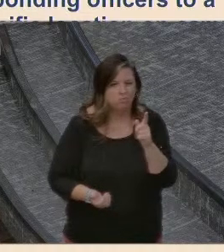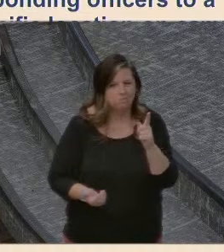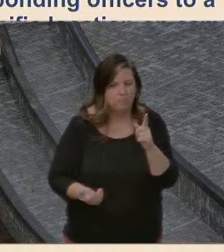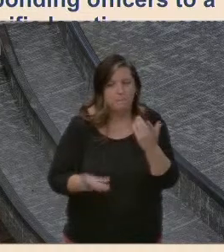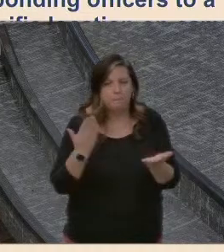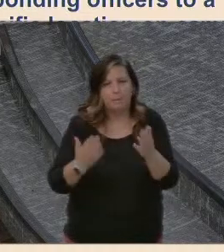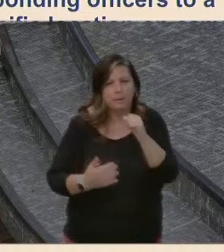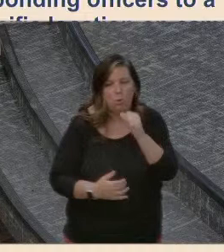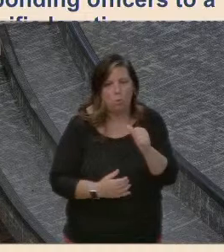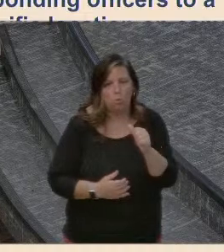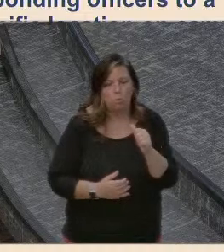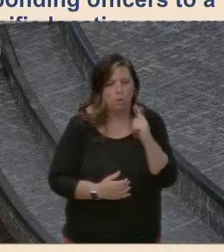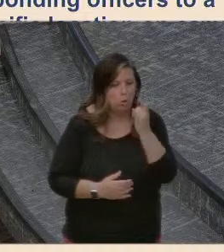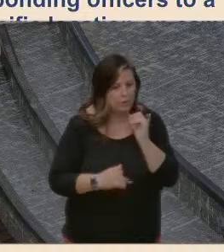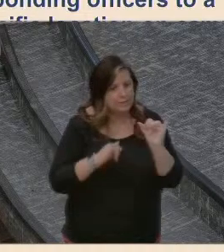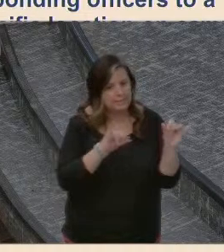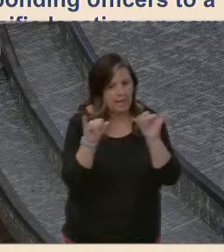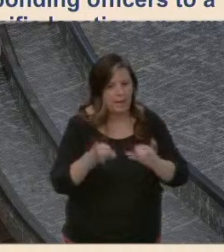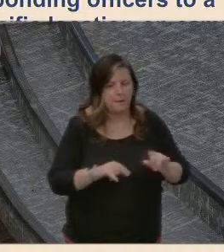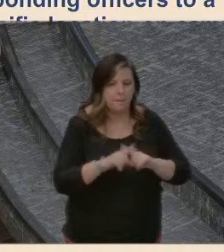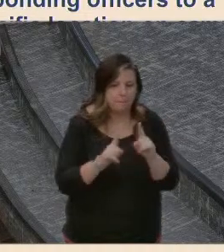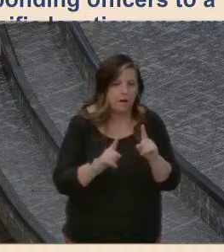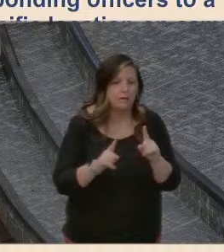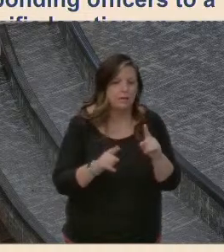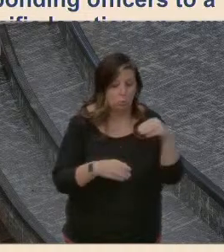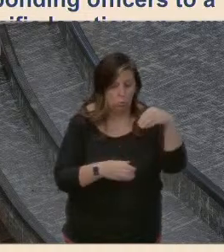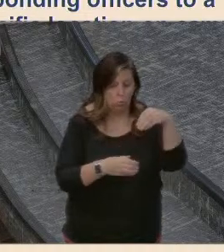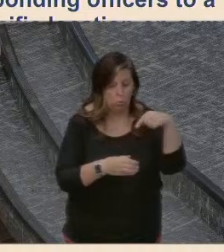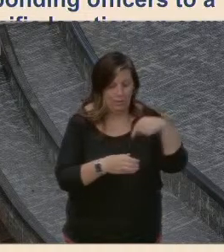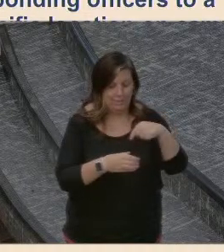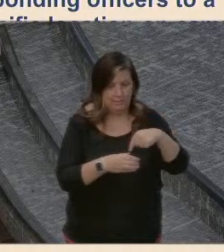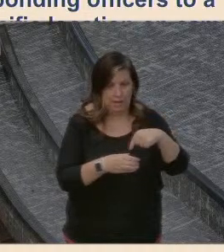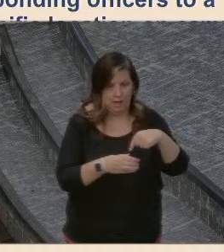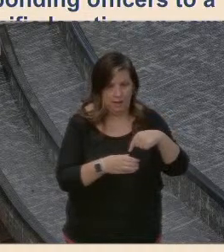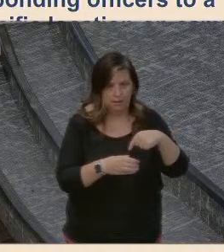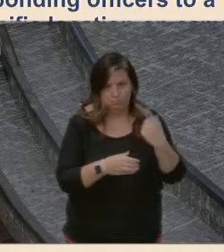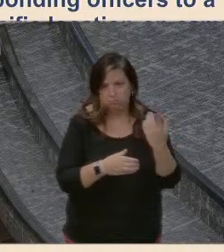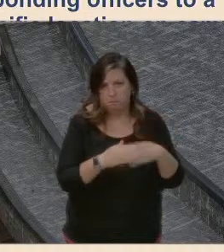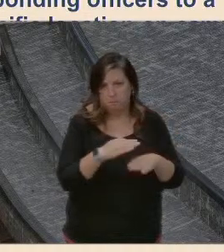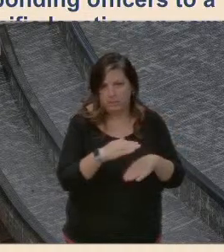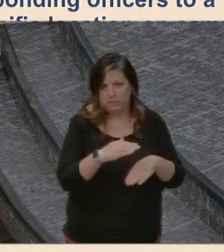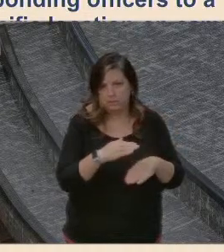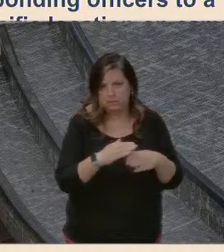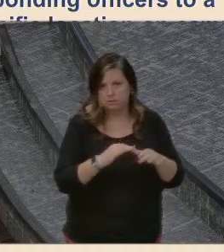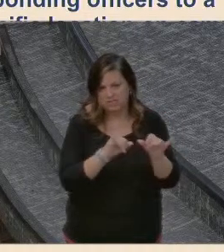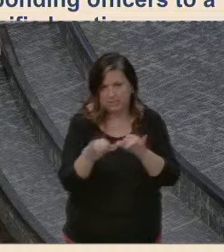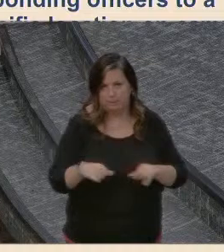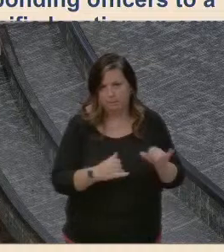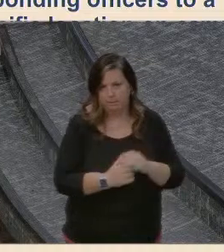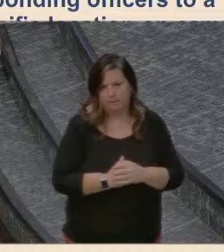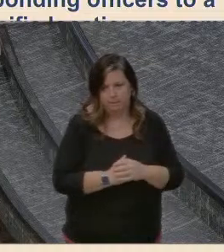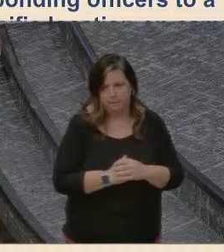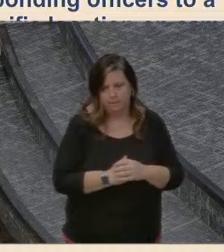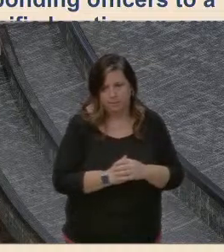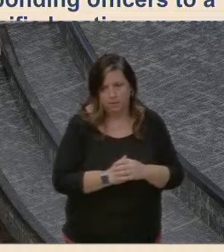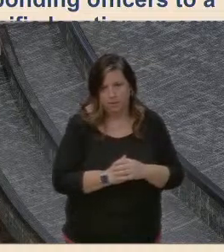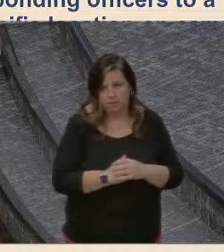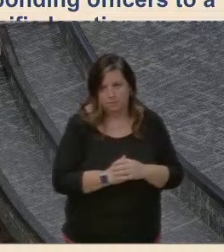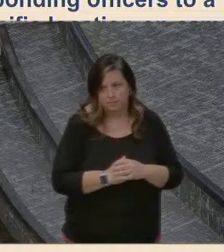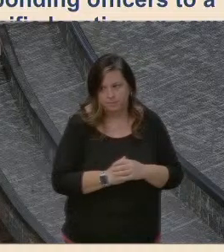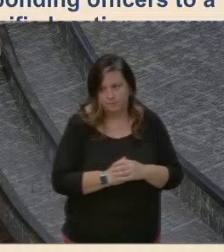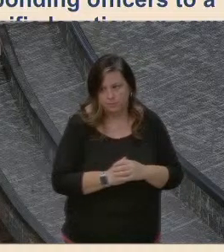schools, so to speak, but they would have the same information, the same basic information in them.